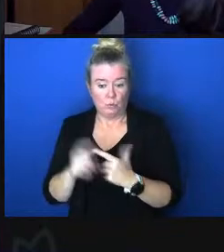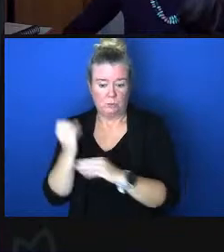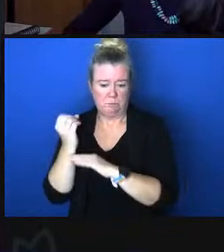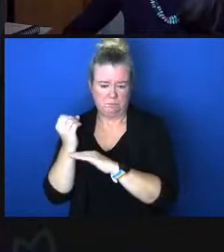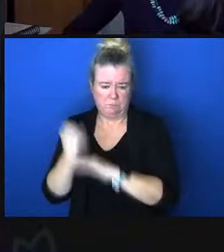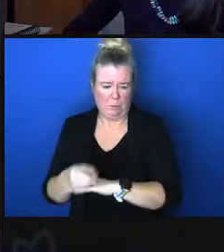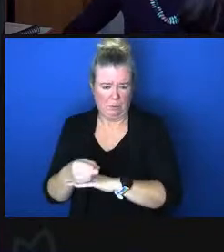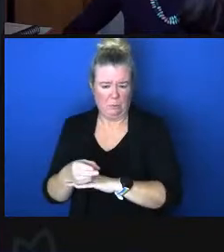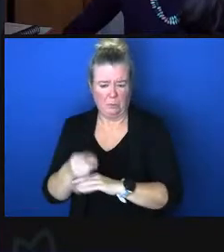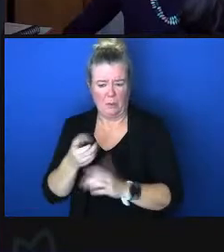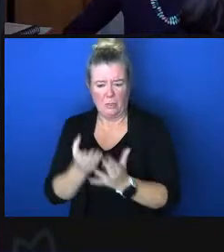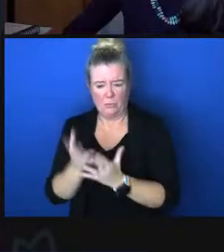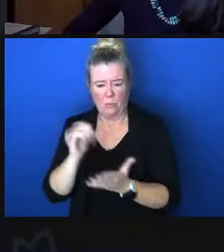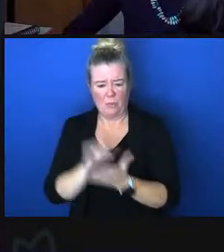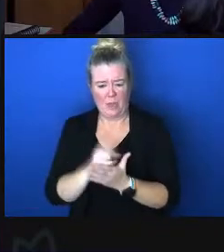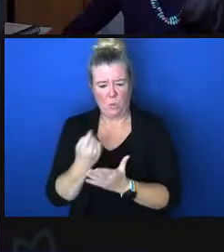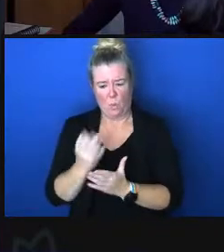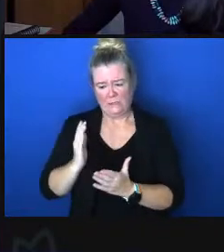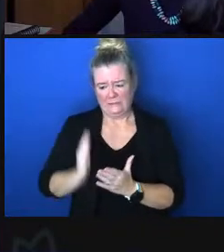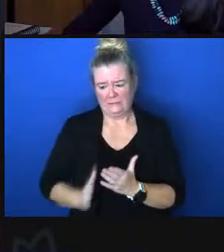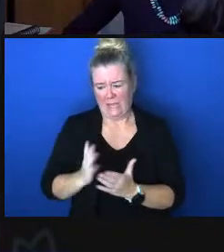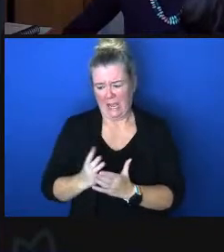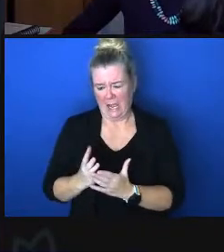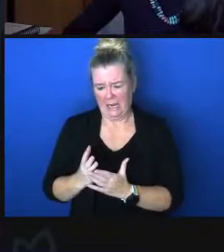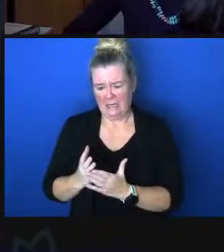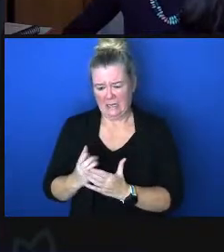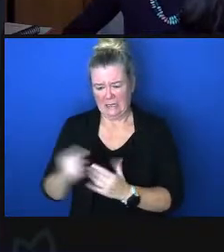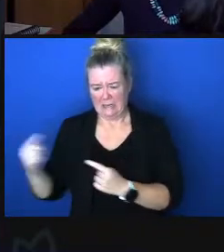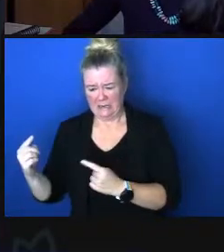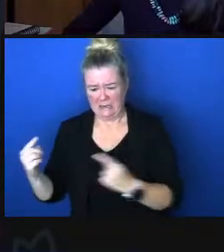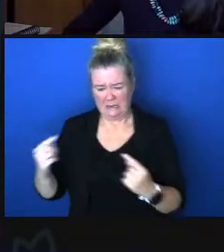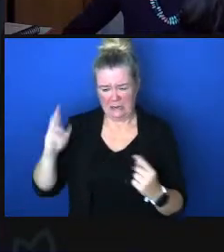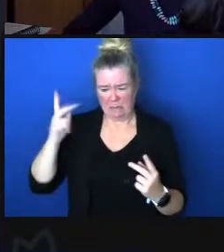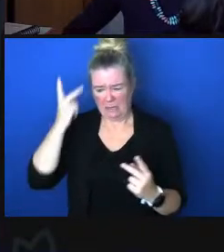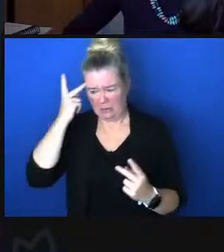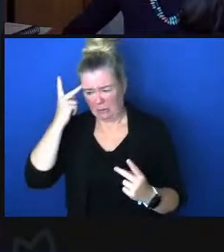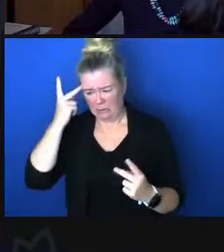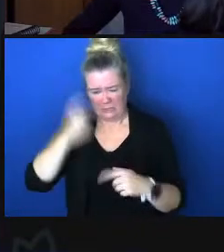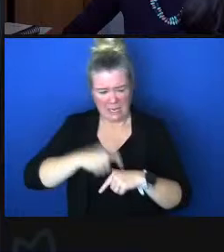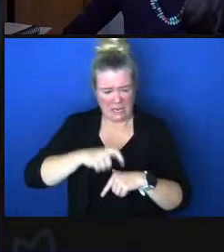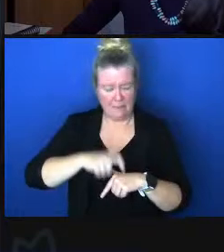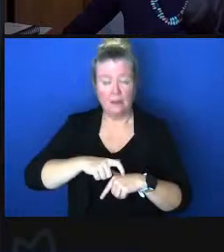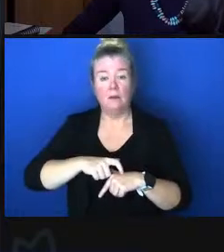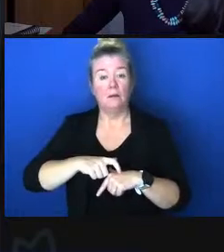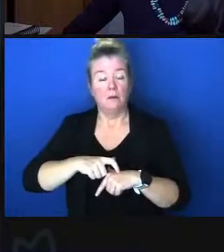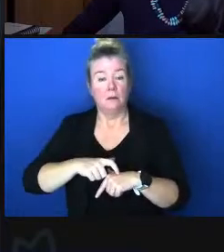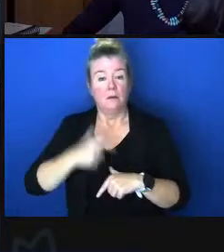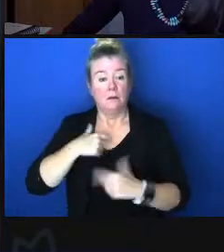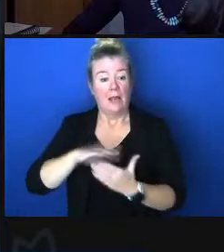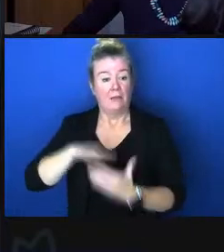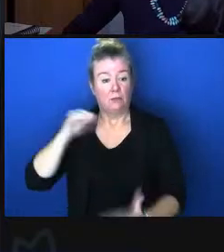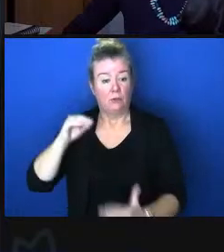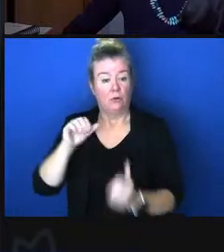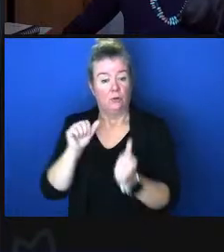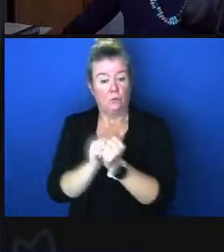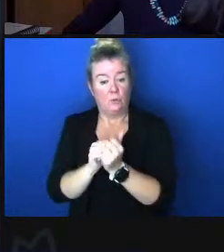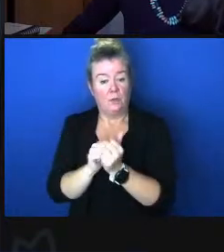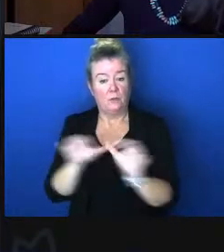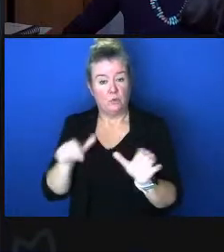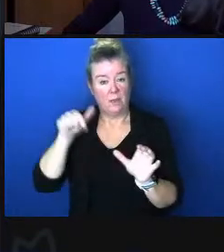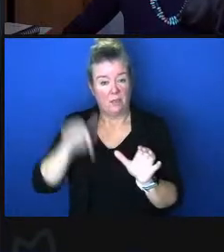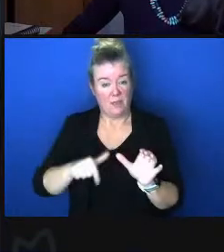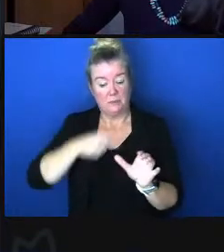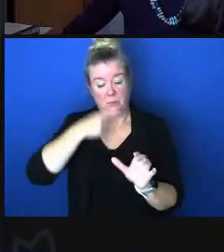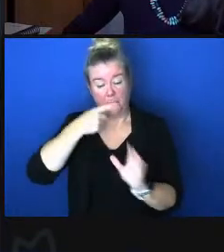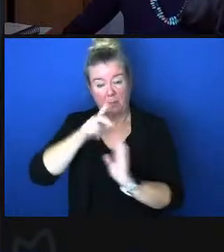partisanship and this hyper-political moment, all I can say is what I've learned in terms of doing this public